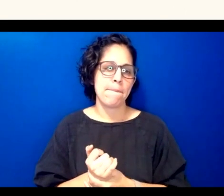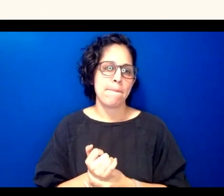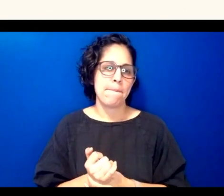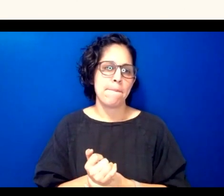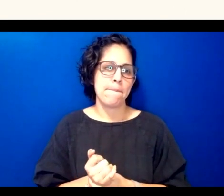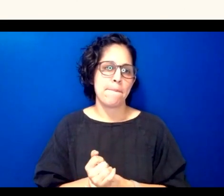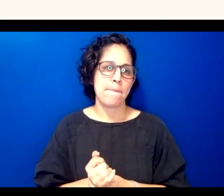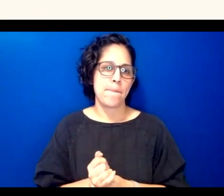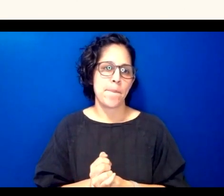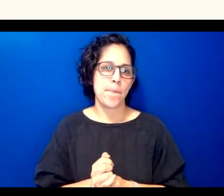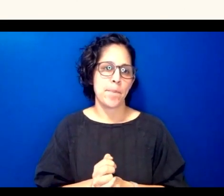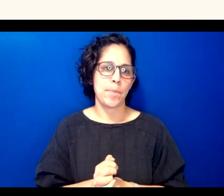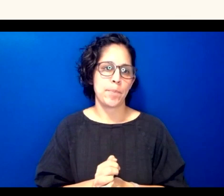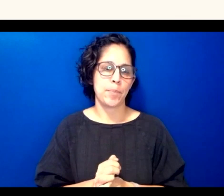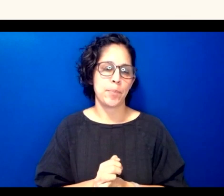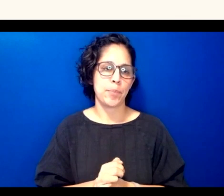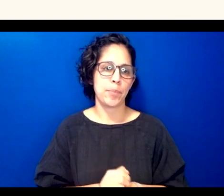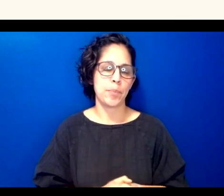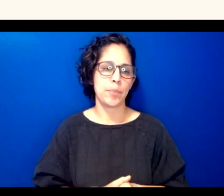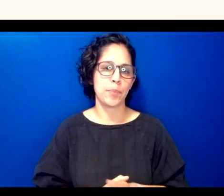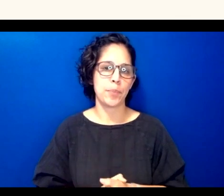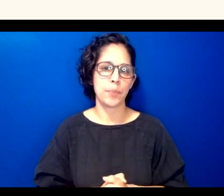So we did not immediately